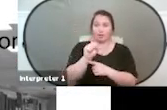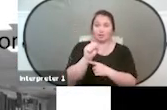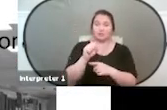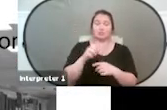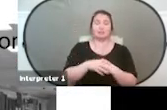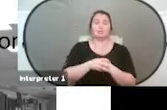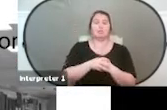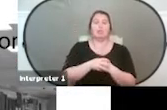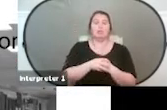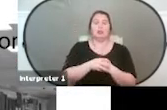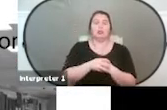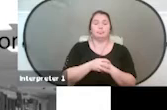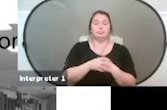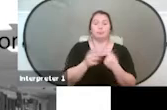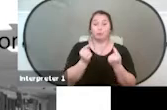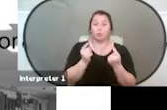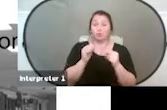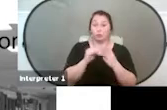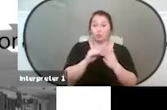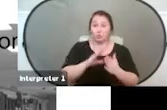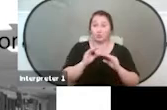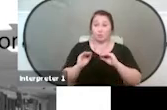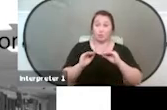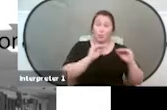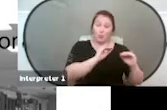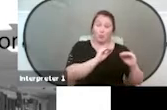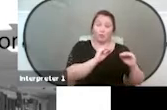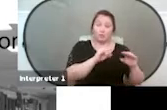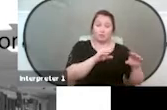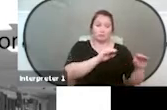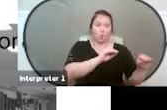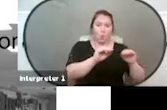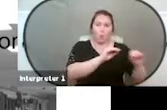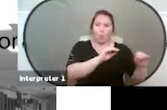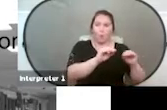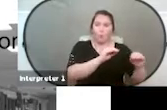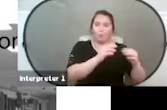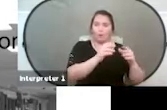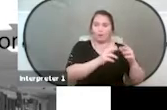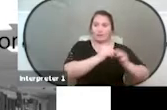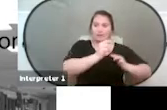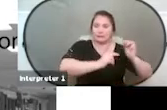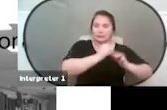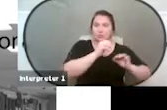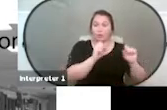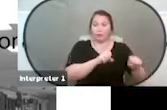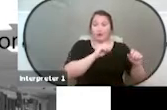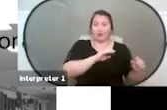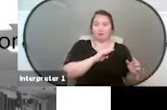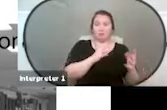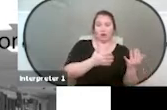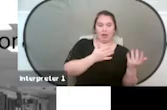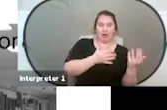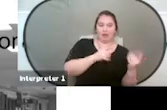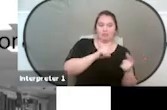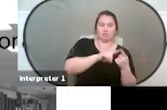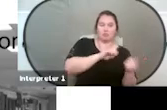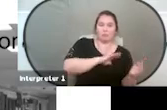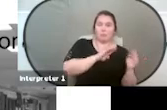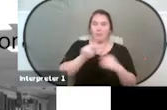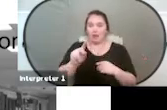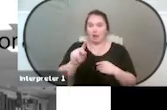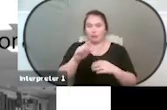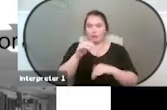moving students into portables temporarily until they could move back onto the campus, and then coordinated construction work